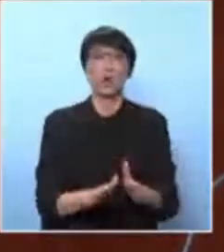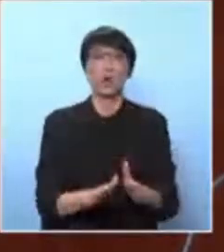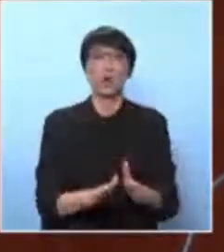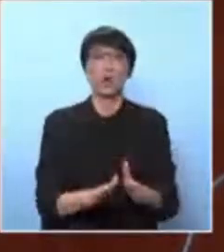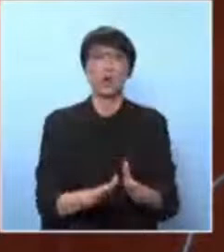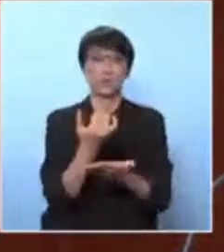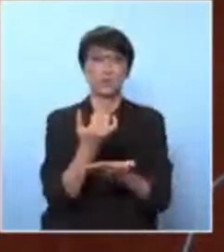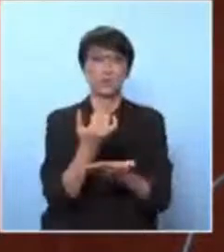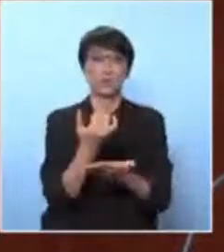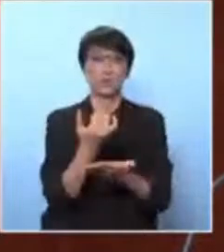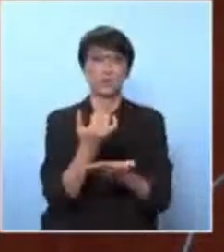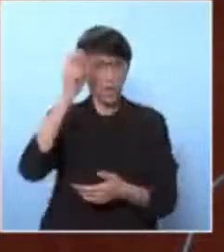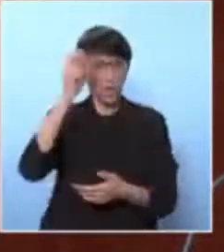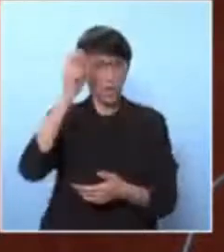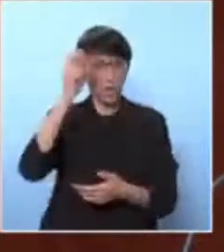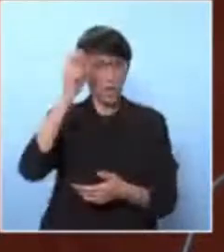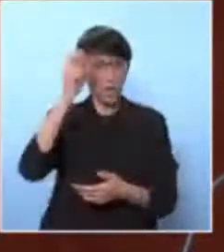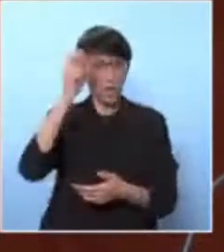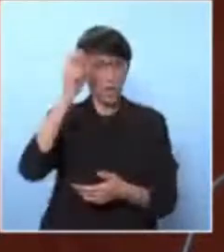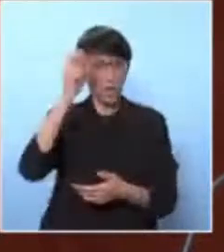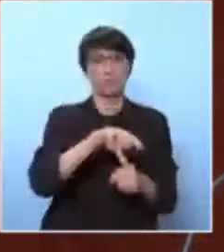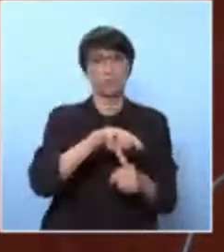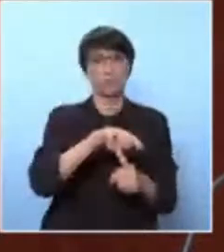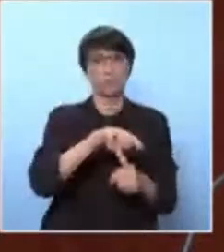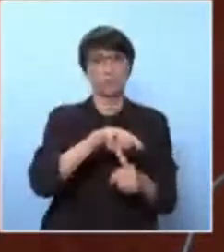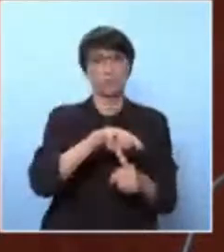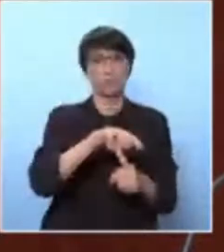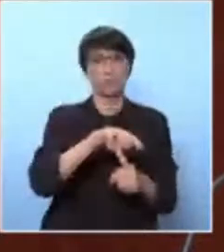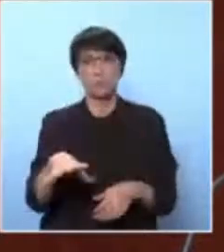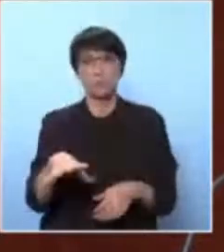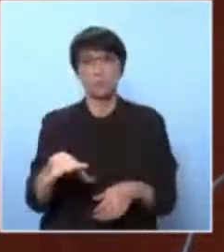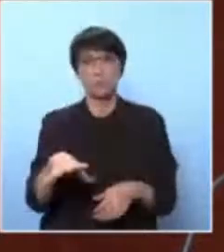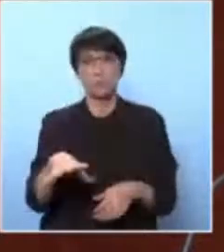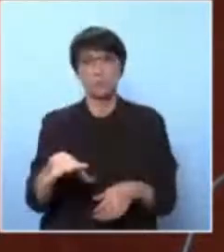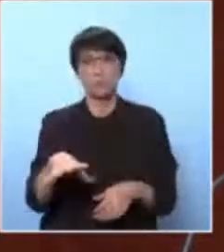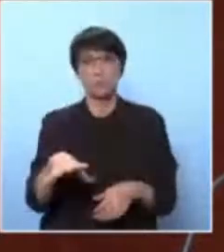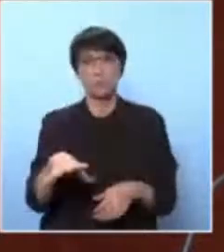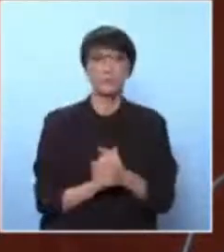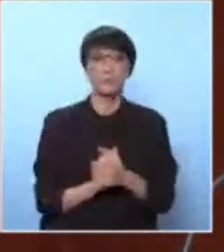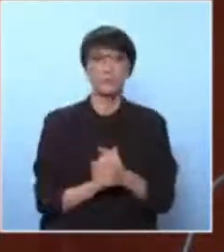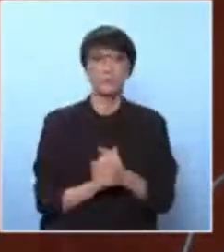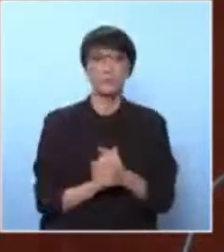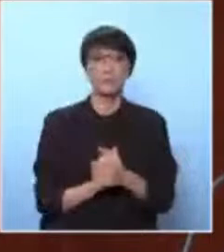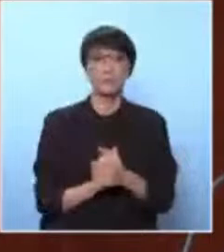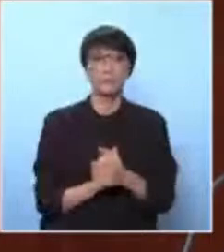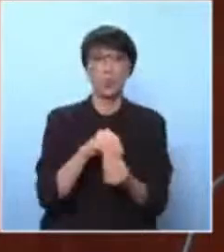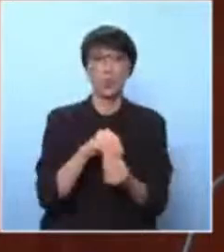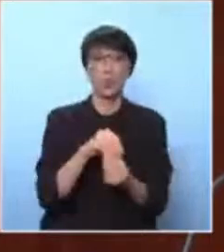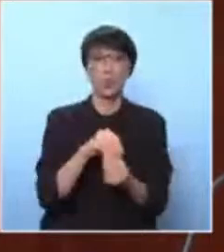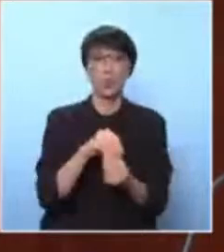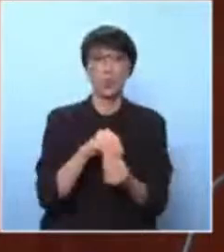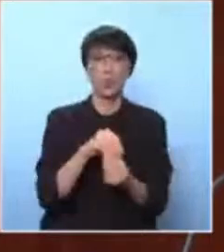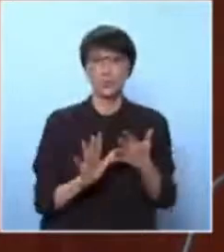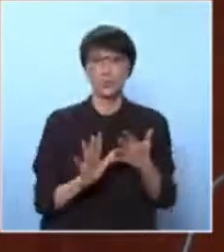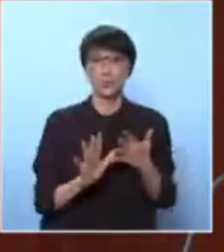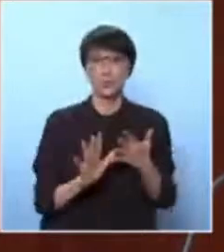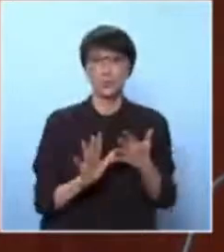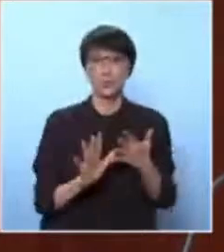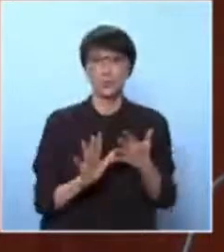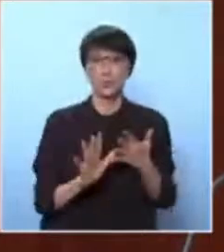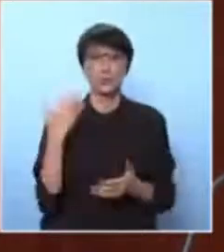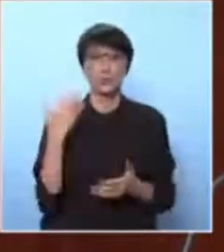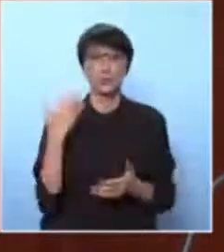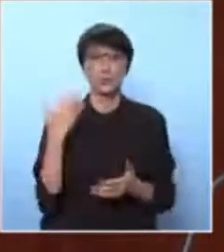implementation in the pilot districts and consider extending the services to other districts. Care teams. In the last policy address, I announced